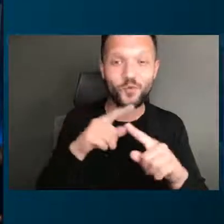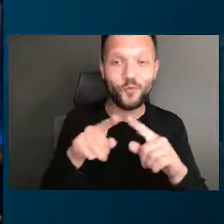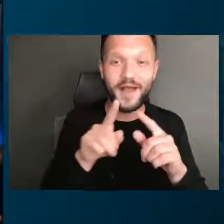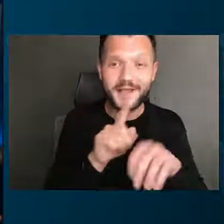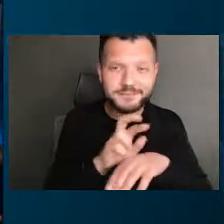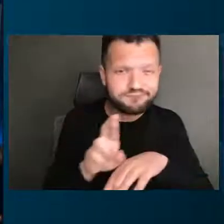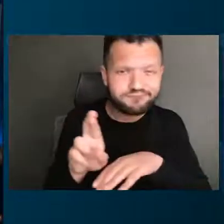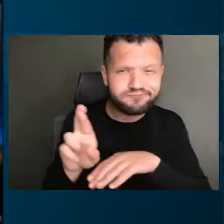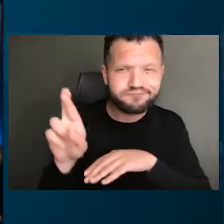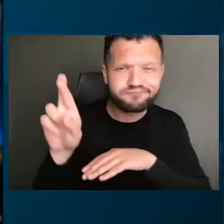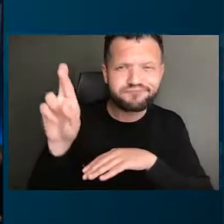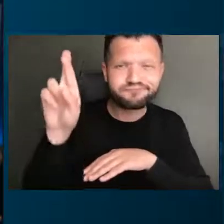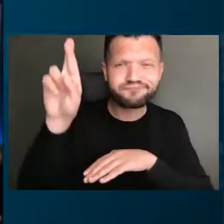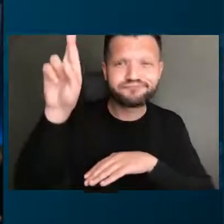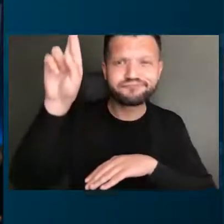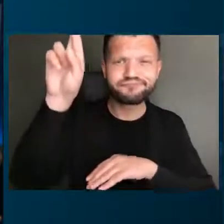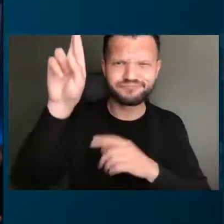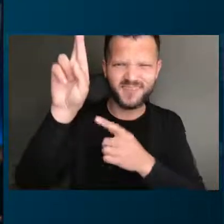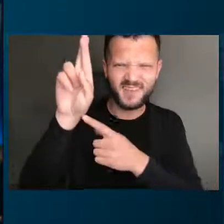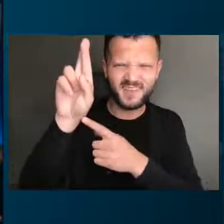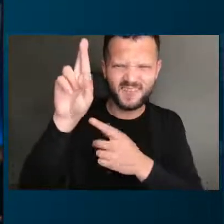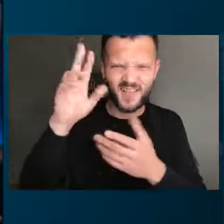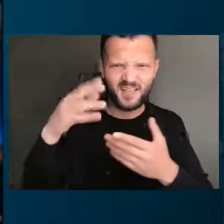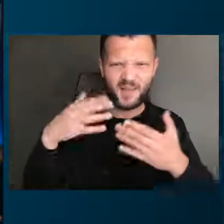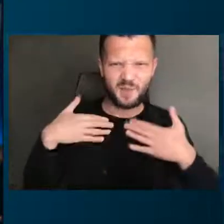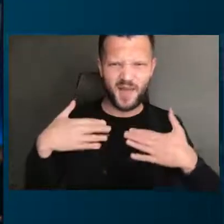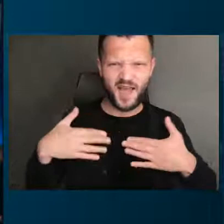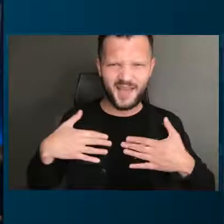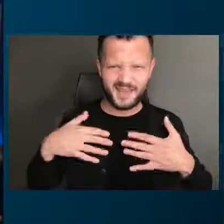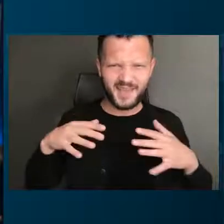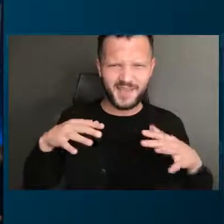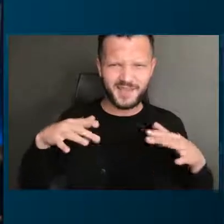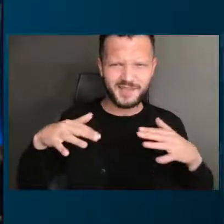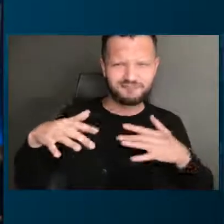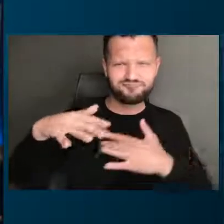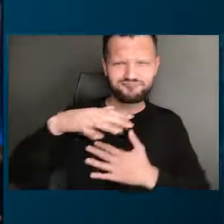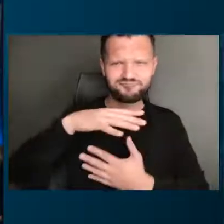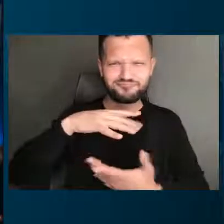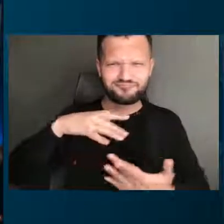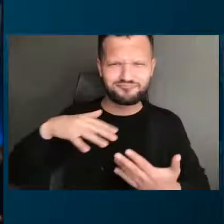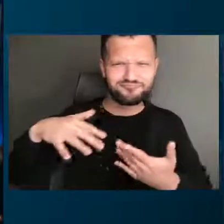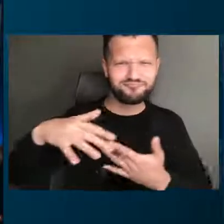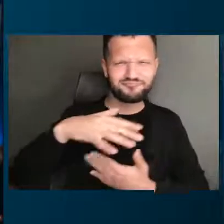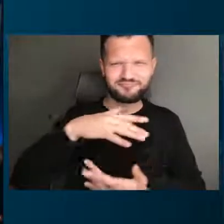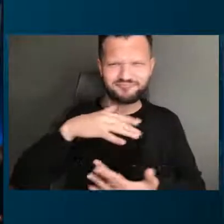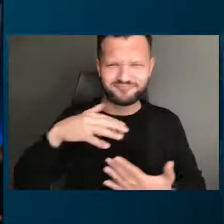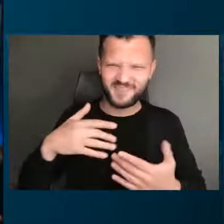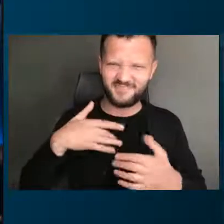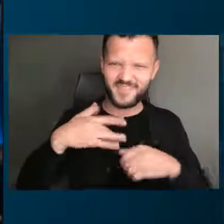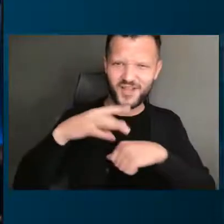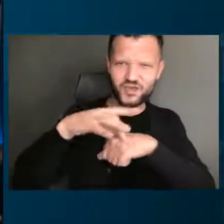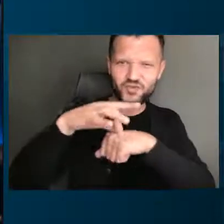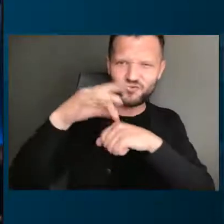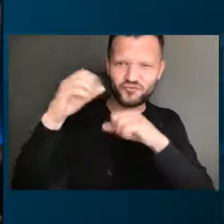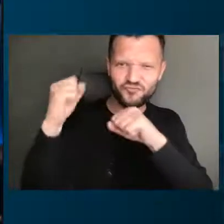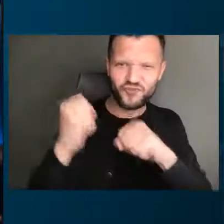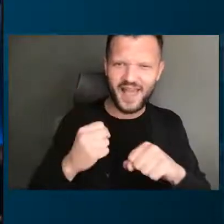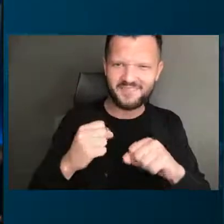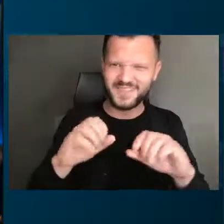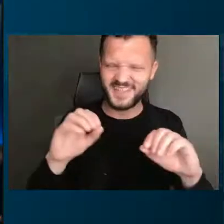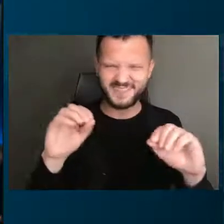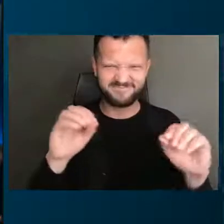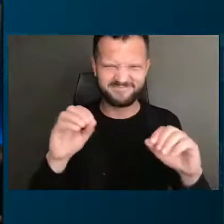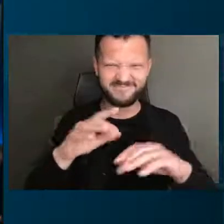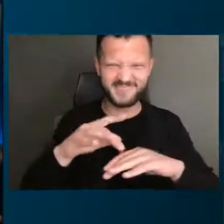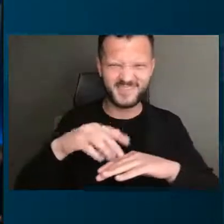fluids in your body, they start to shift around a bit. Against that microgravity, it kind of does that to you. And a lot of it actually